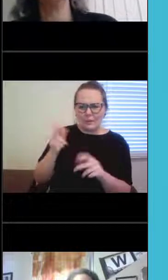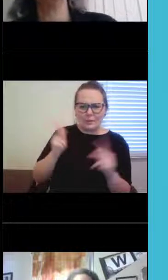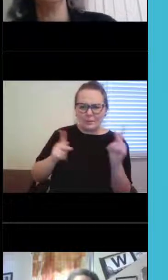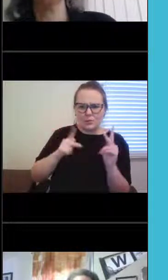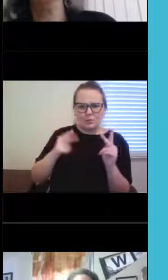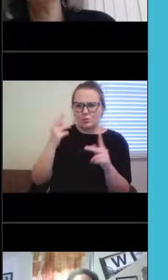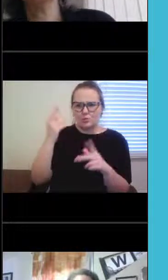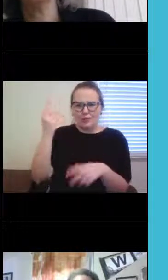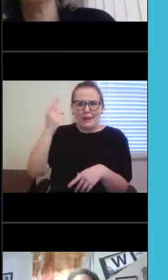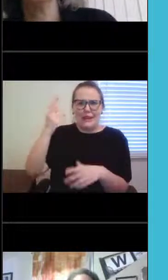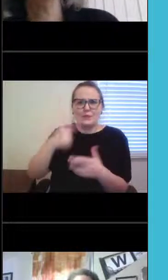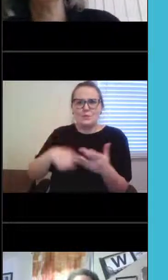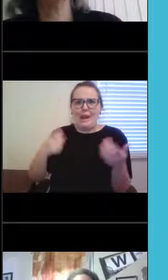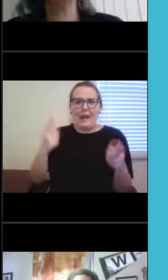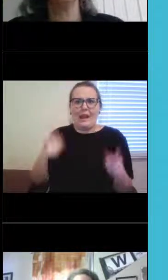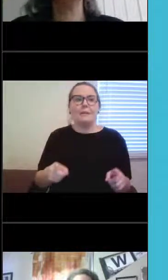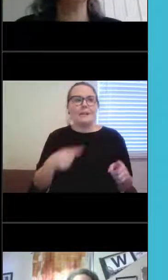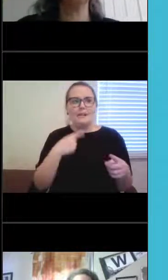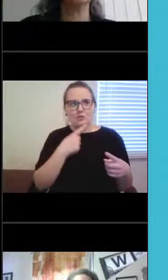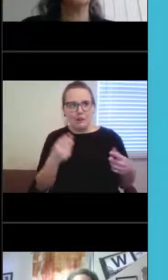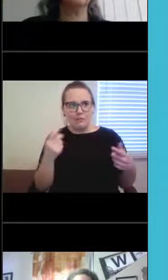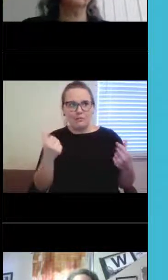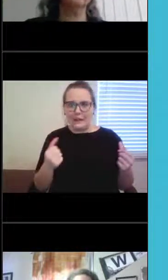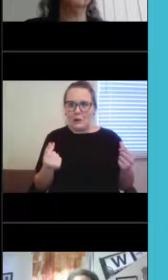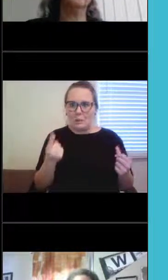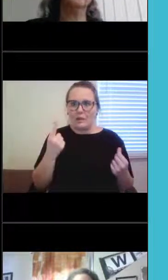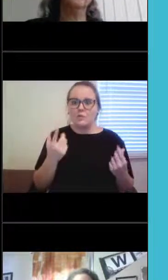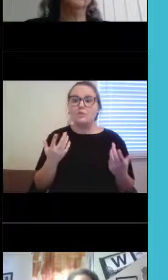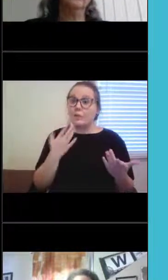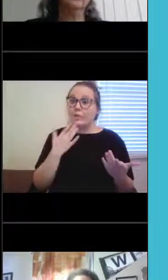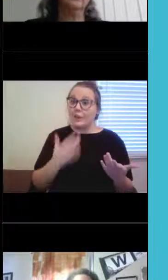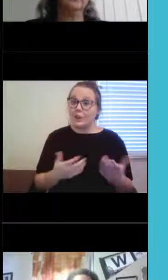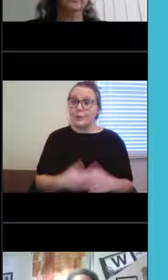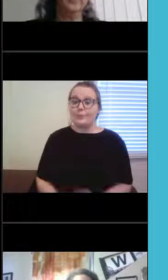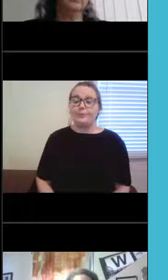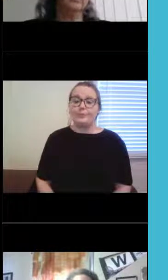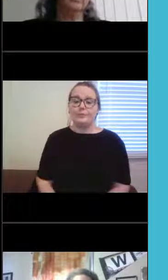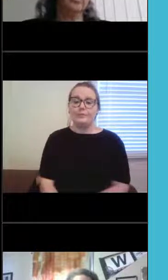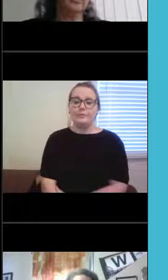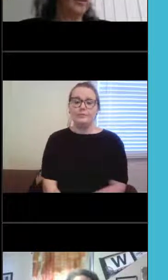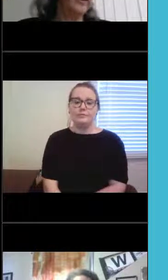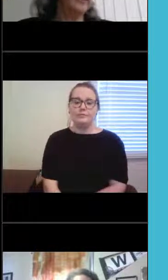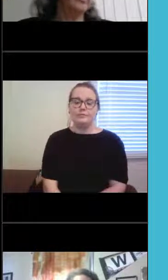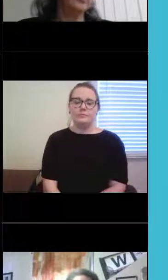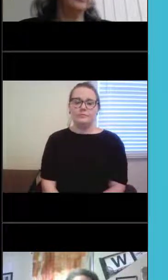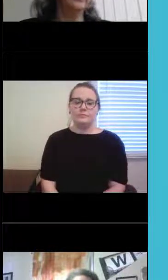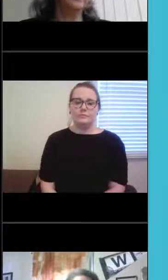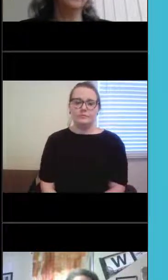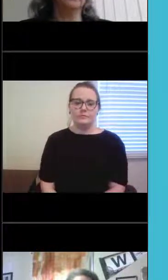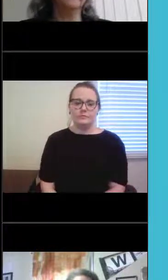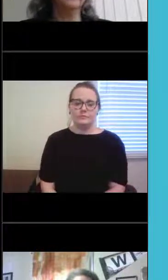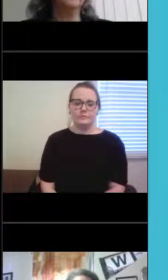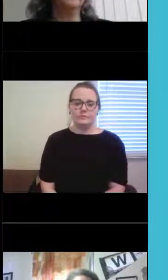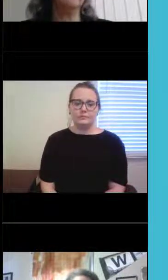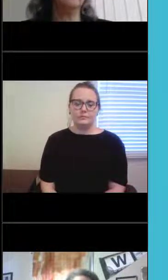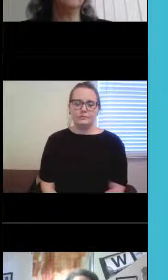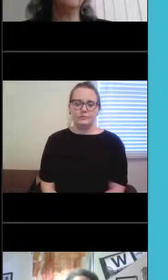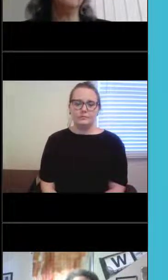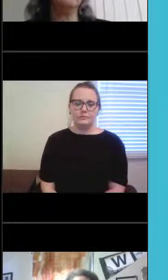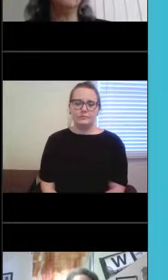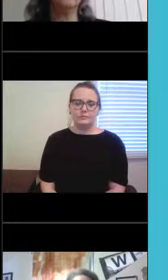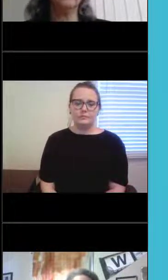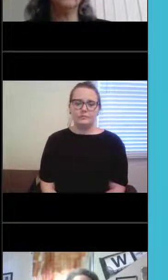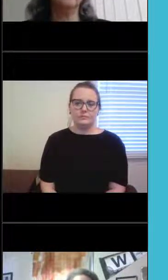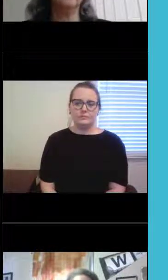what's happened and to tell anyone about it. So thank you. So let me just move into a little bit more findings